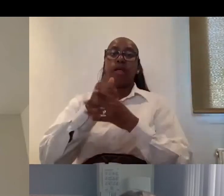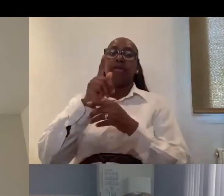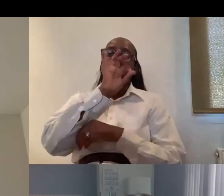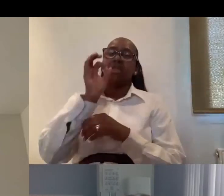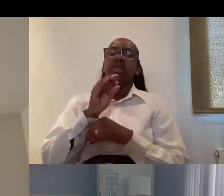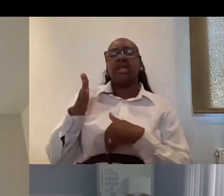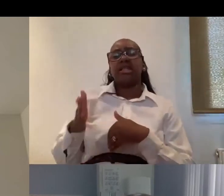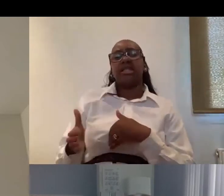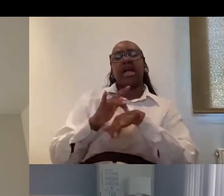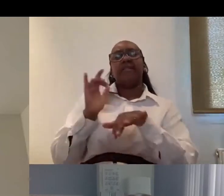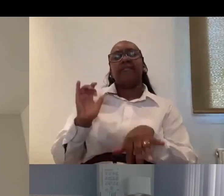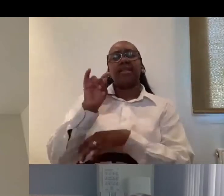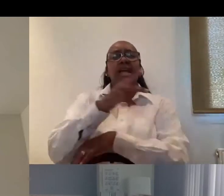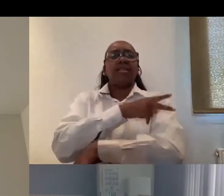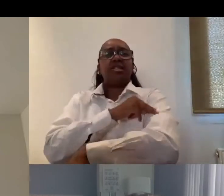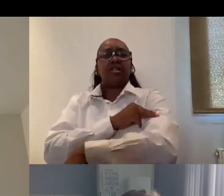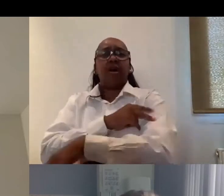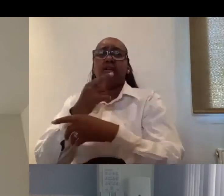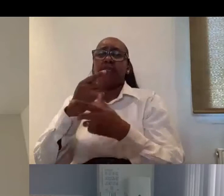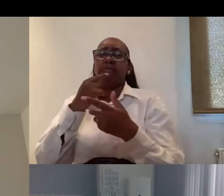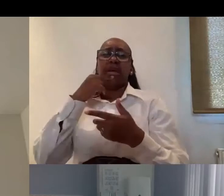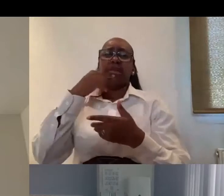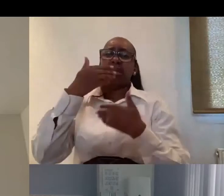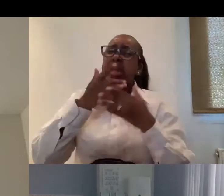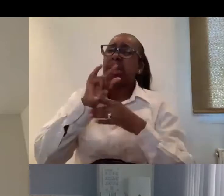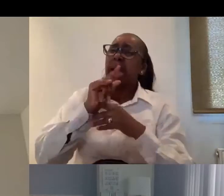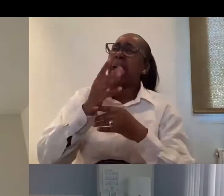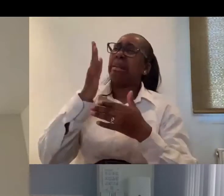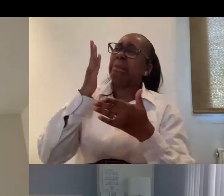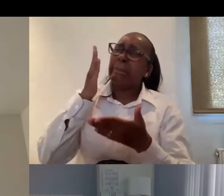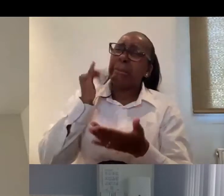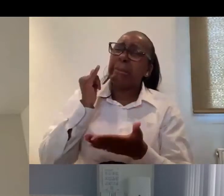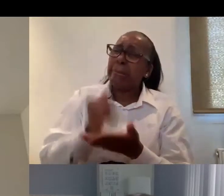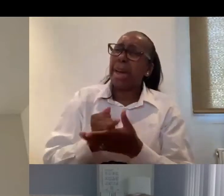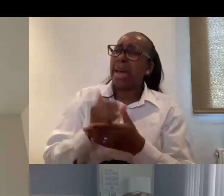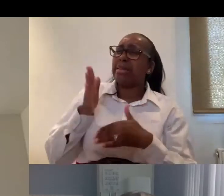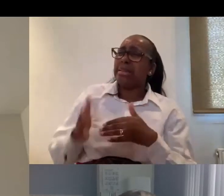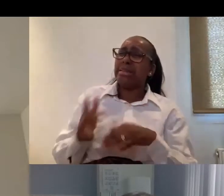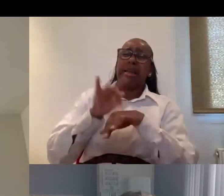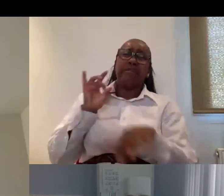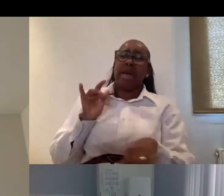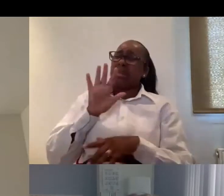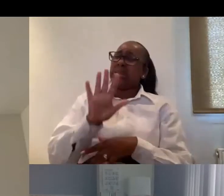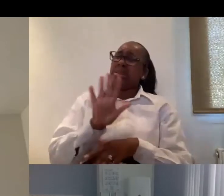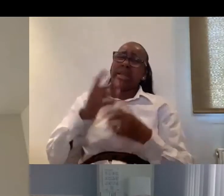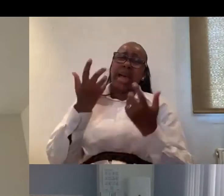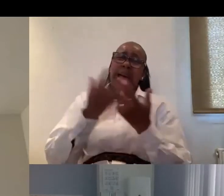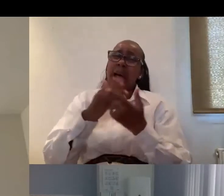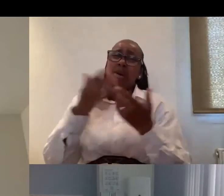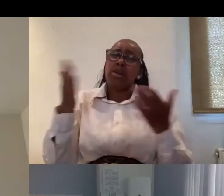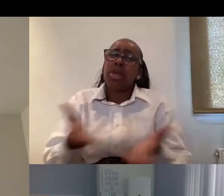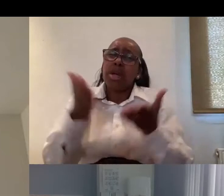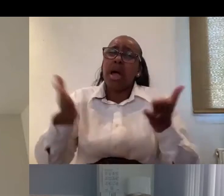more around staff claiming that they've had very bad side effects from the vaccine and have had to take time off. How could you reassure